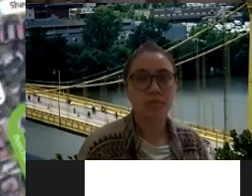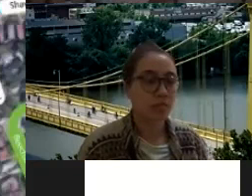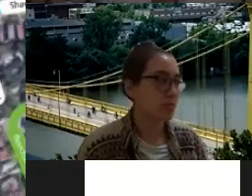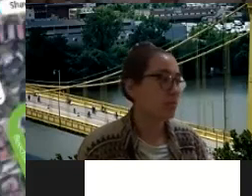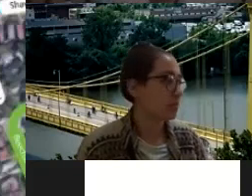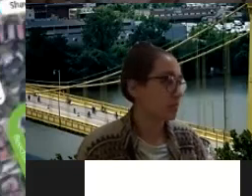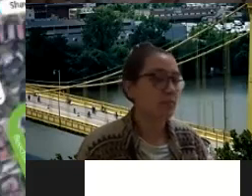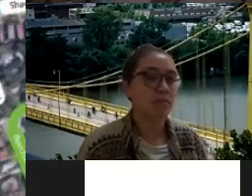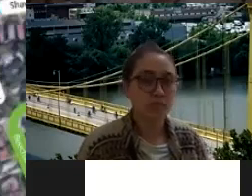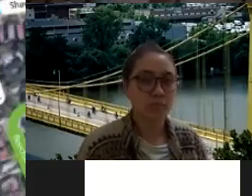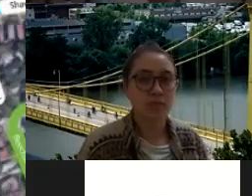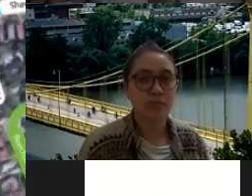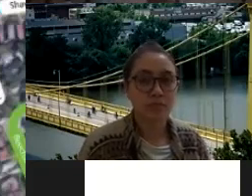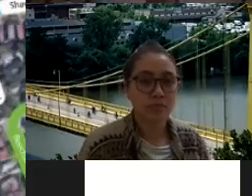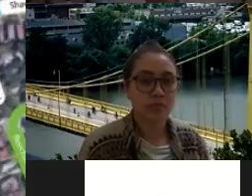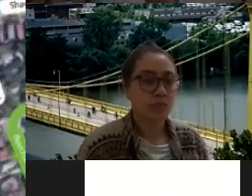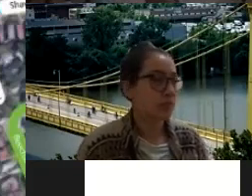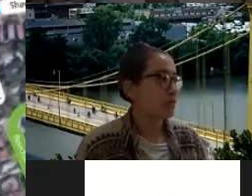the sidewalk behind the curb.